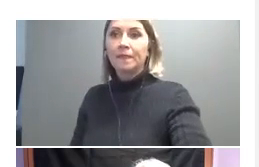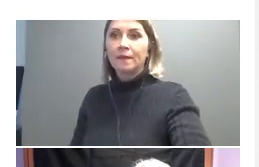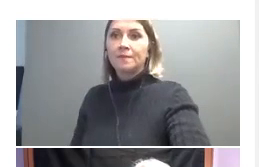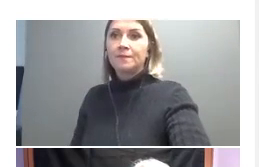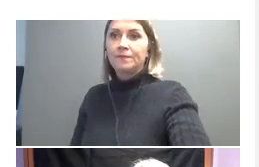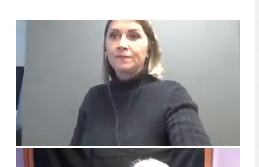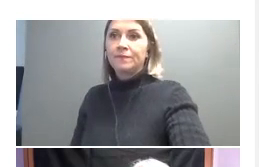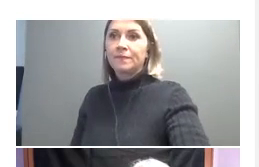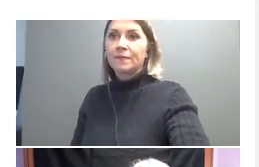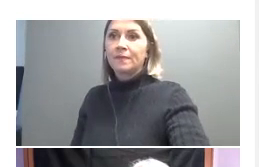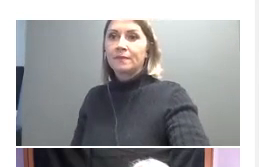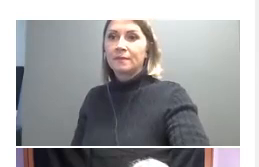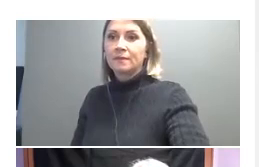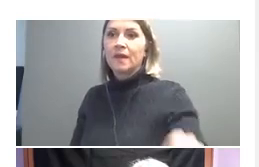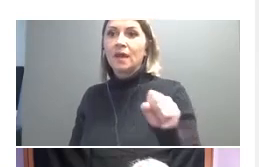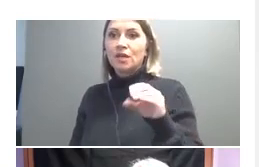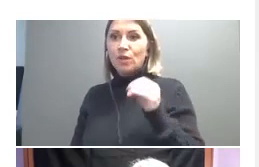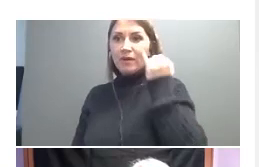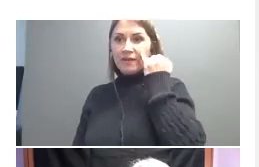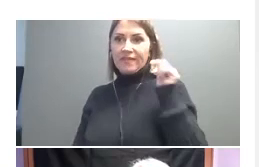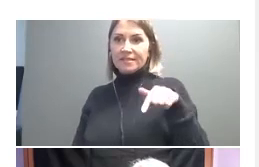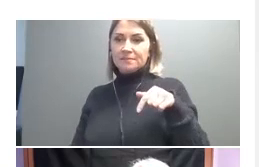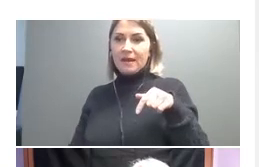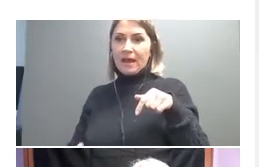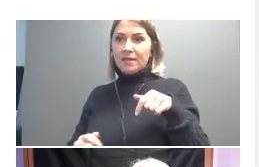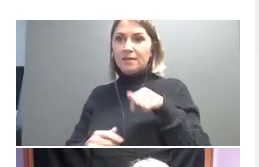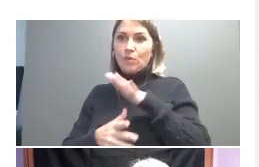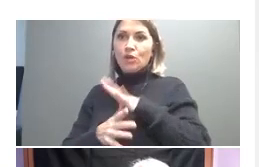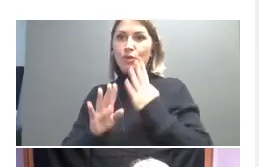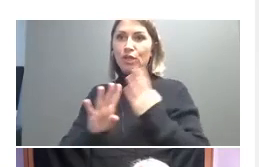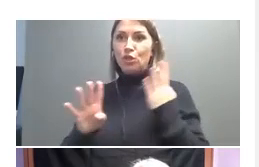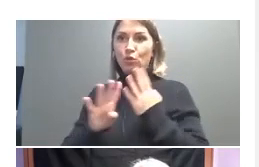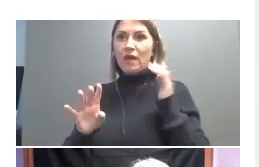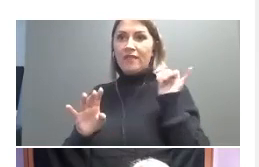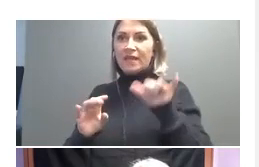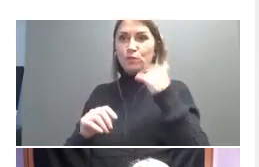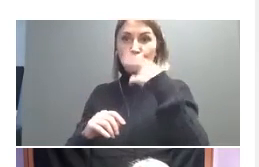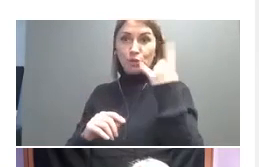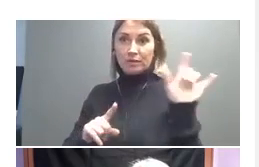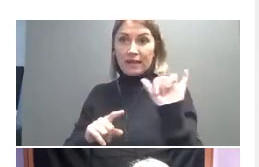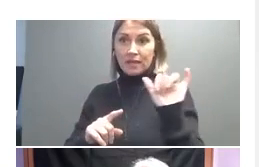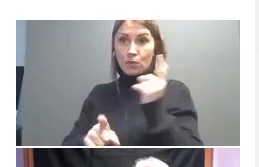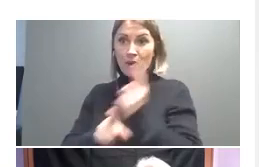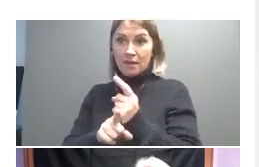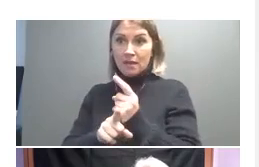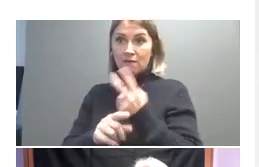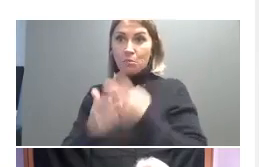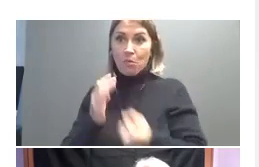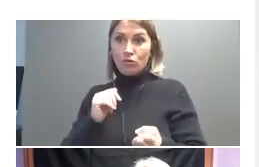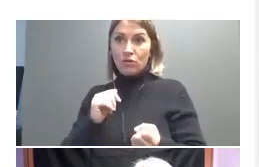So if this is my priority queue, this is what it would look like so far. Right. For both of these vertices.